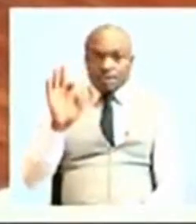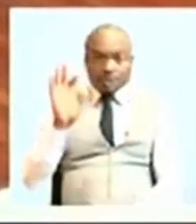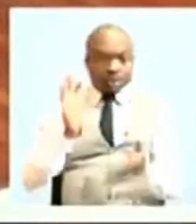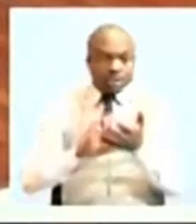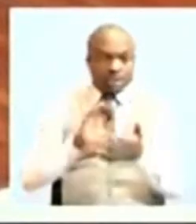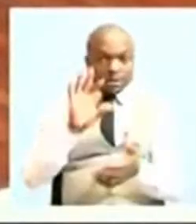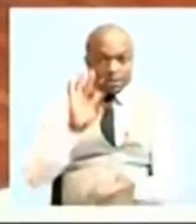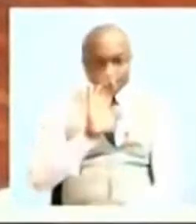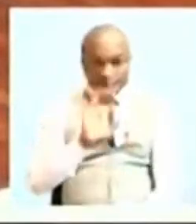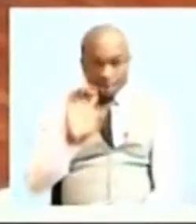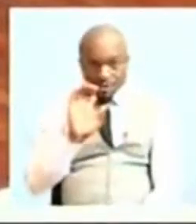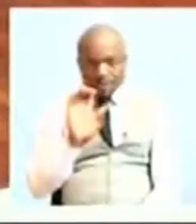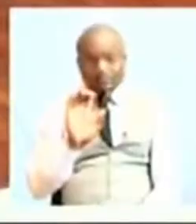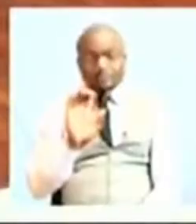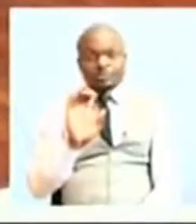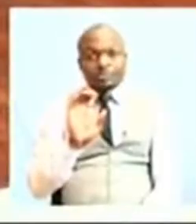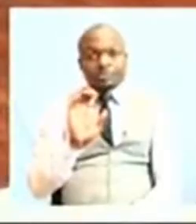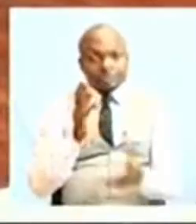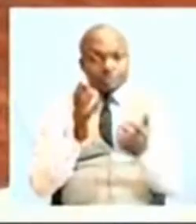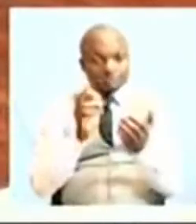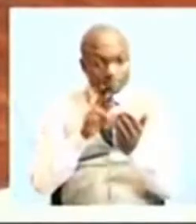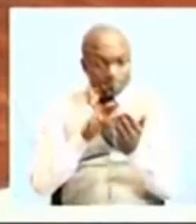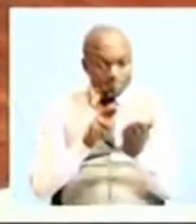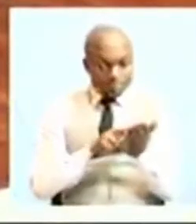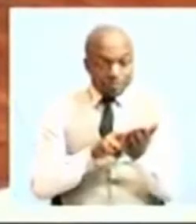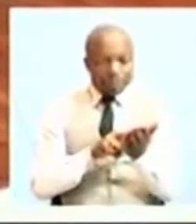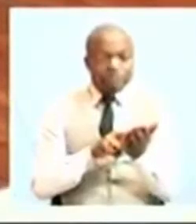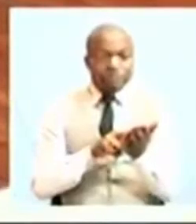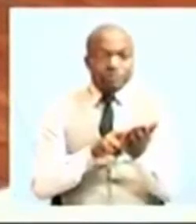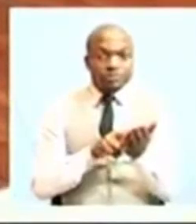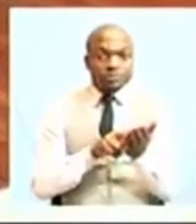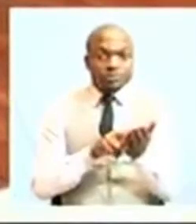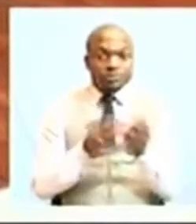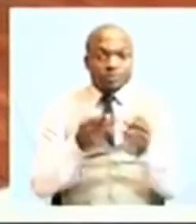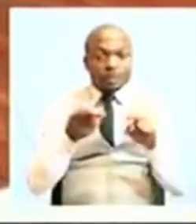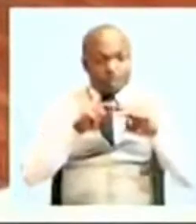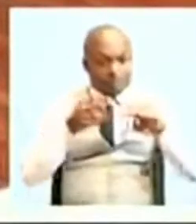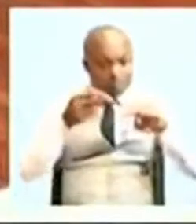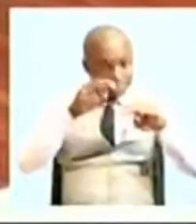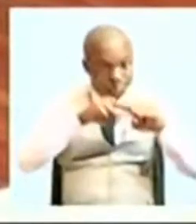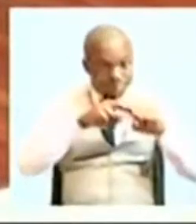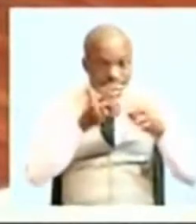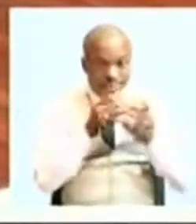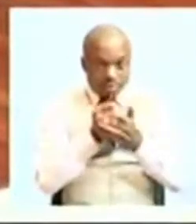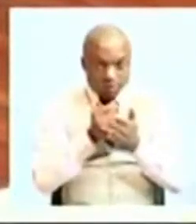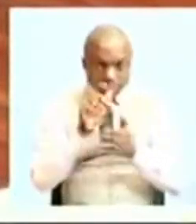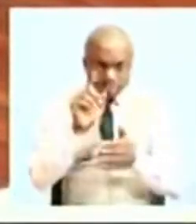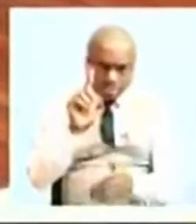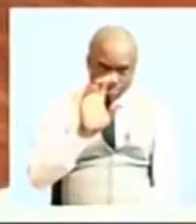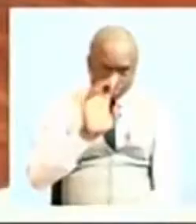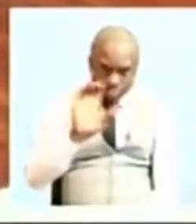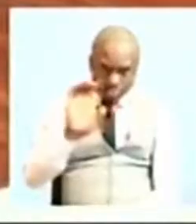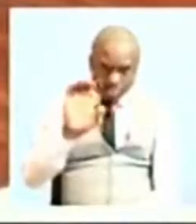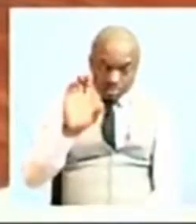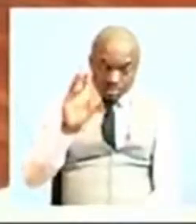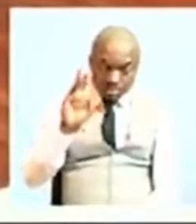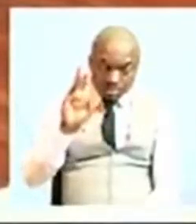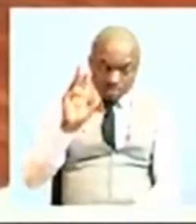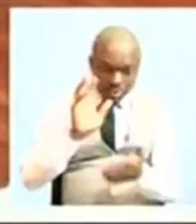539,900. Chair, we also wish to report that there was also an accrued interest in the amount of